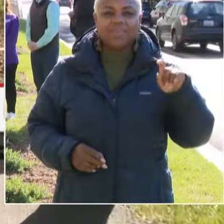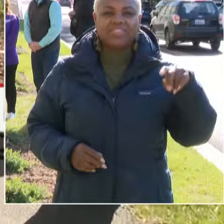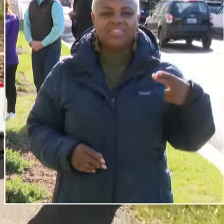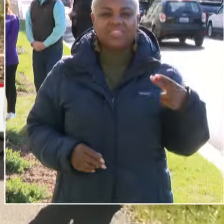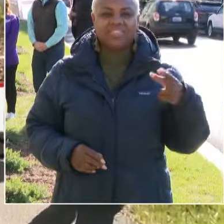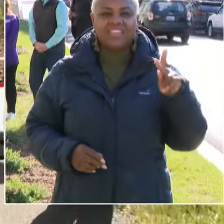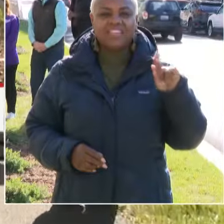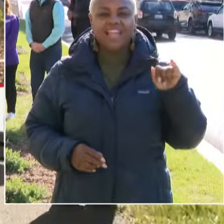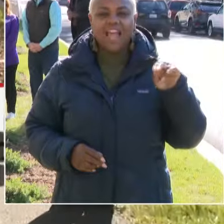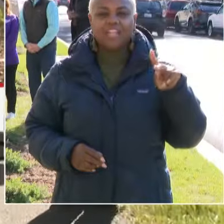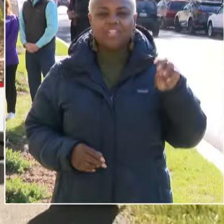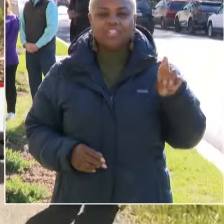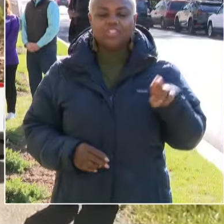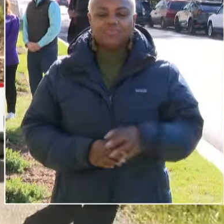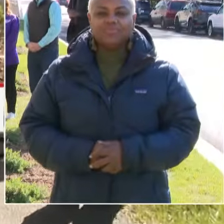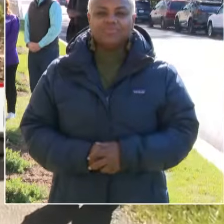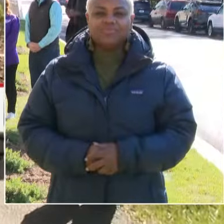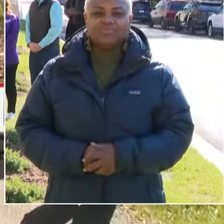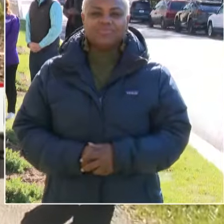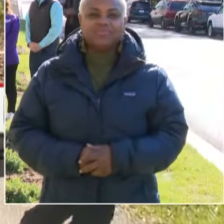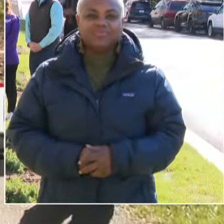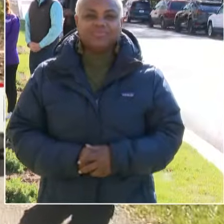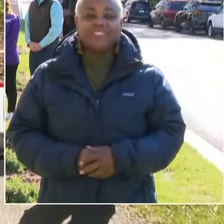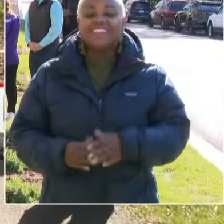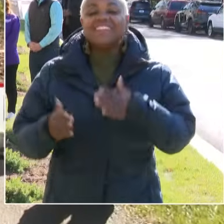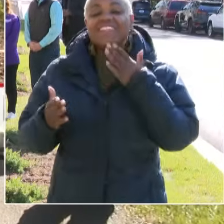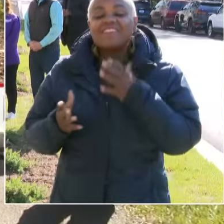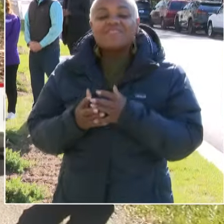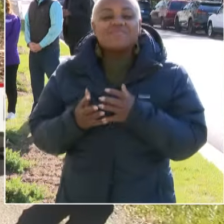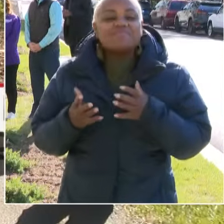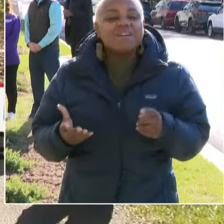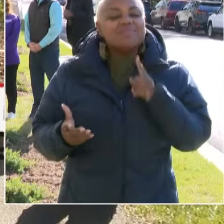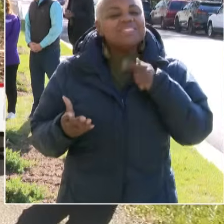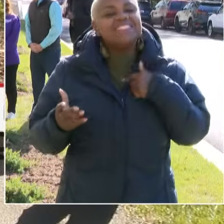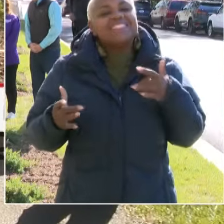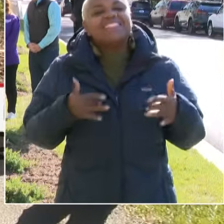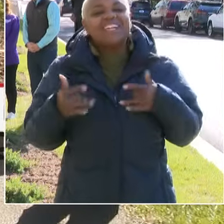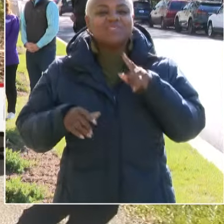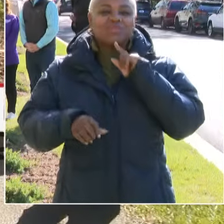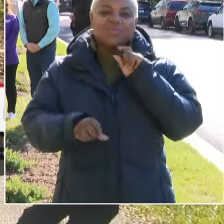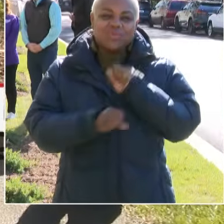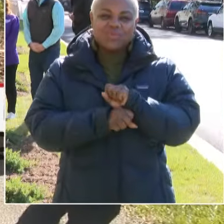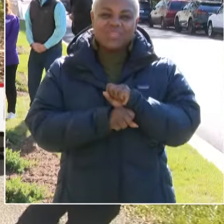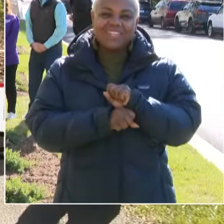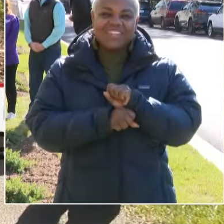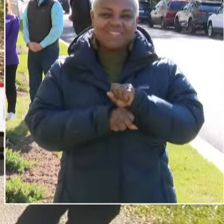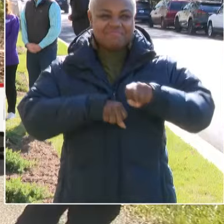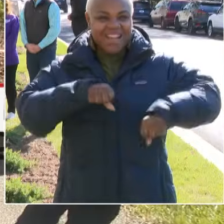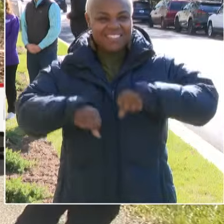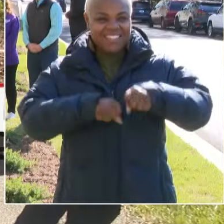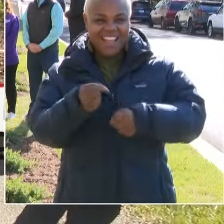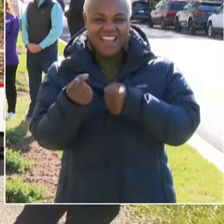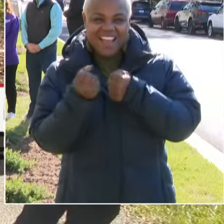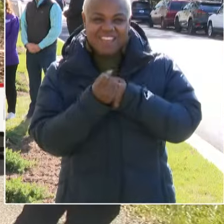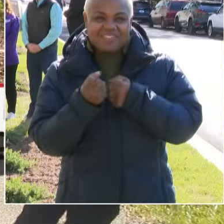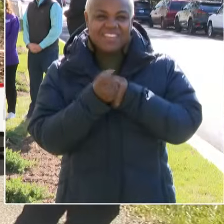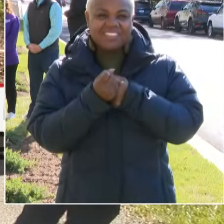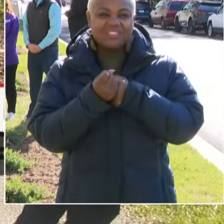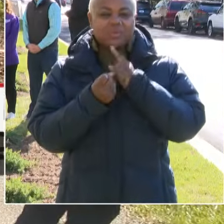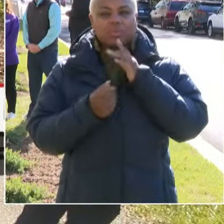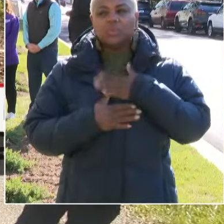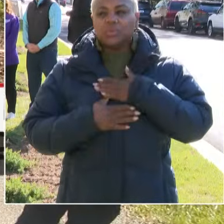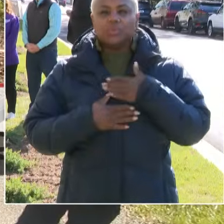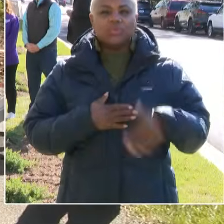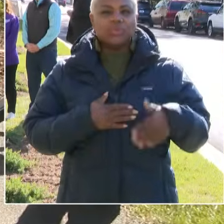Thank you so much. This is so exciting. I work in bicycle advocacy. I work with so many of you, and all we want